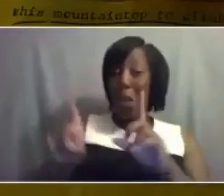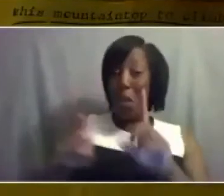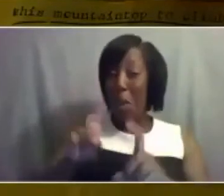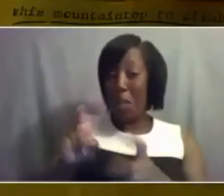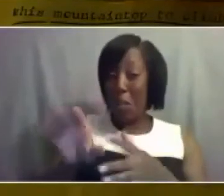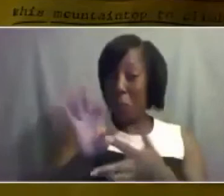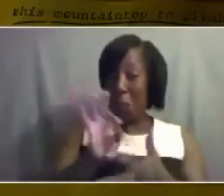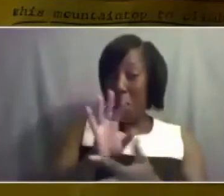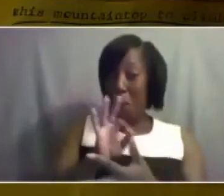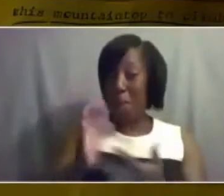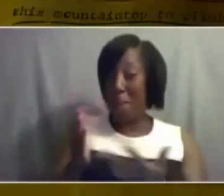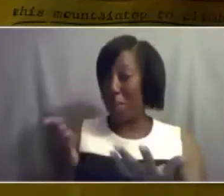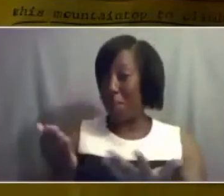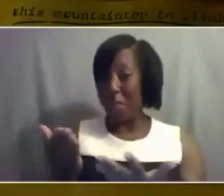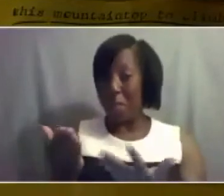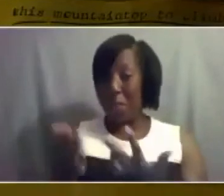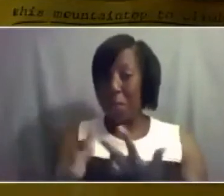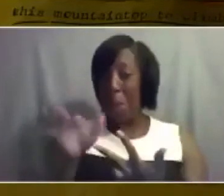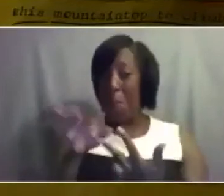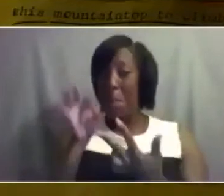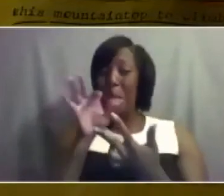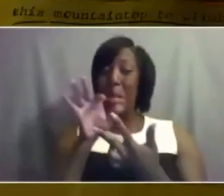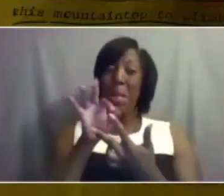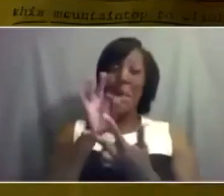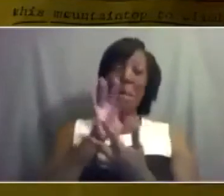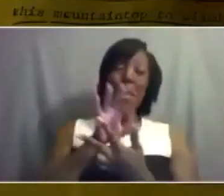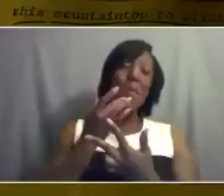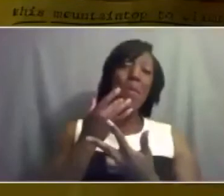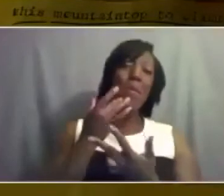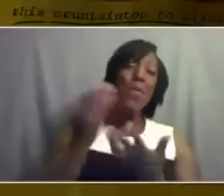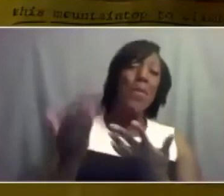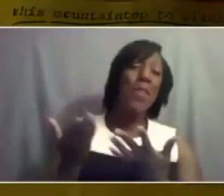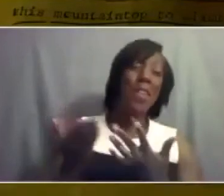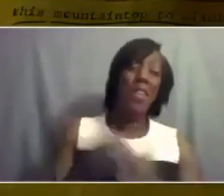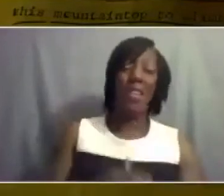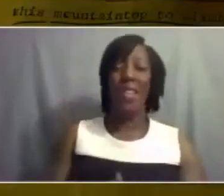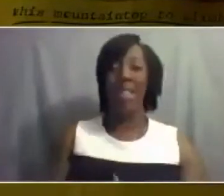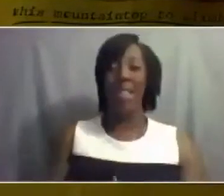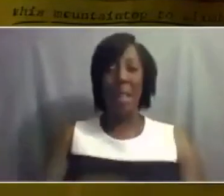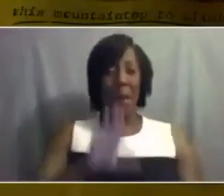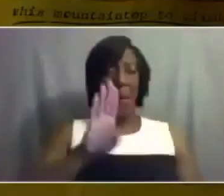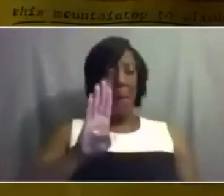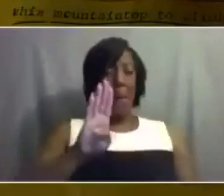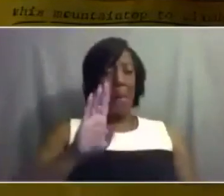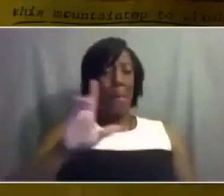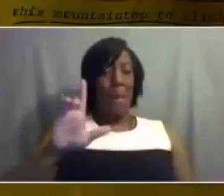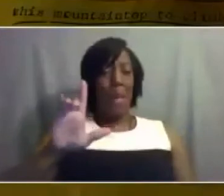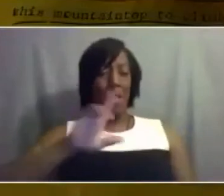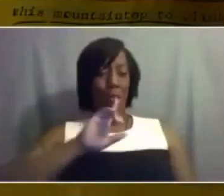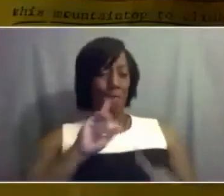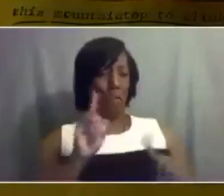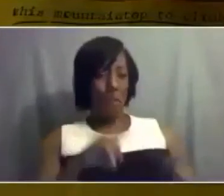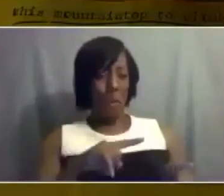Many doors into the house, my friends. Well, let me, I'll just say that